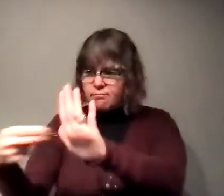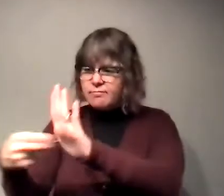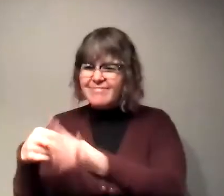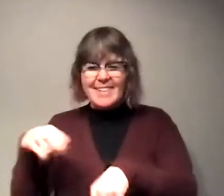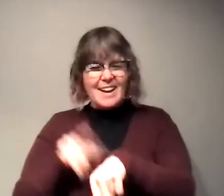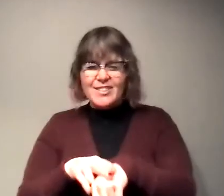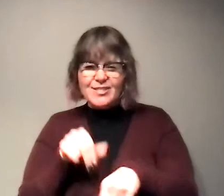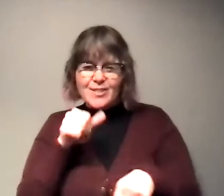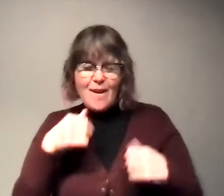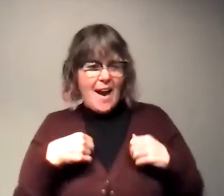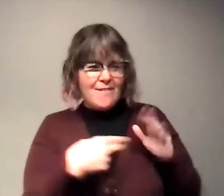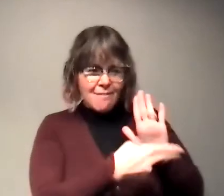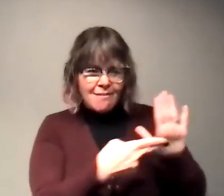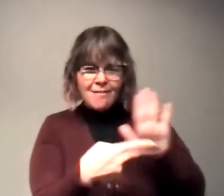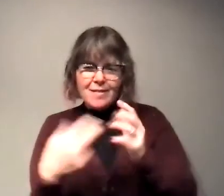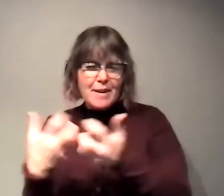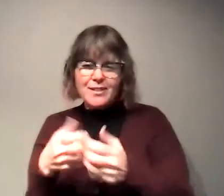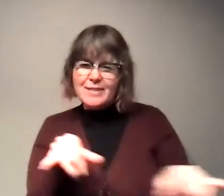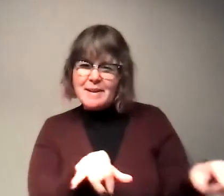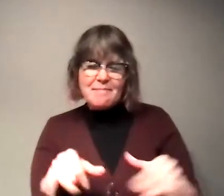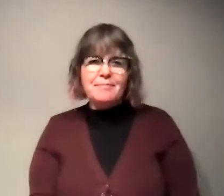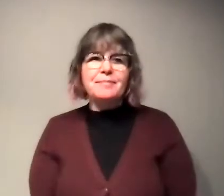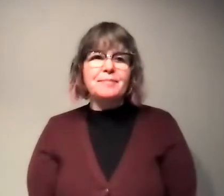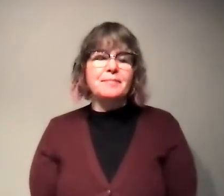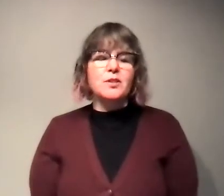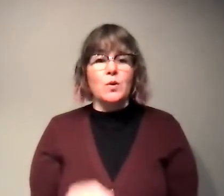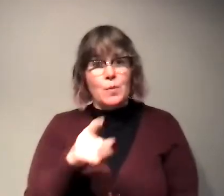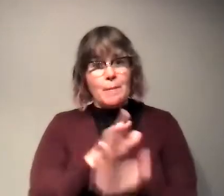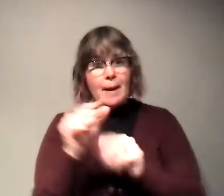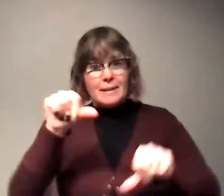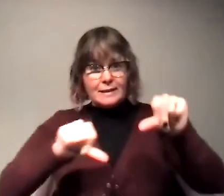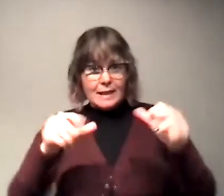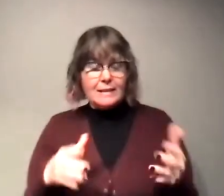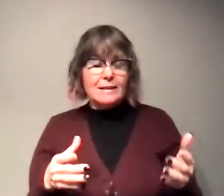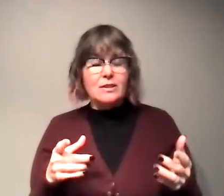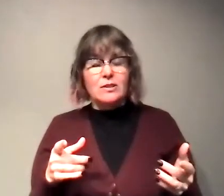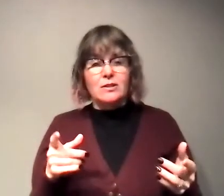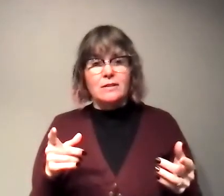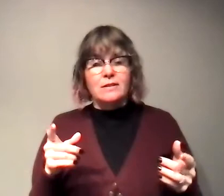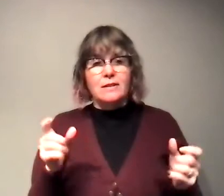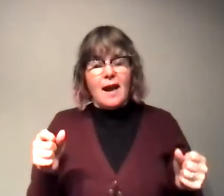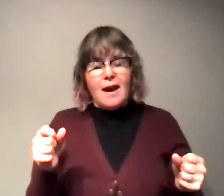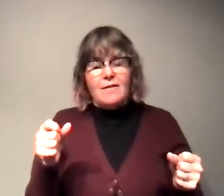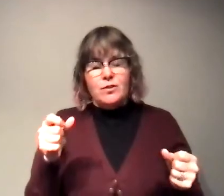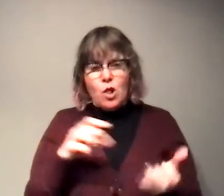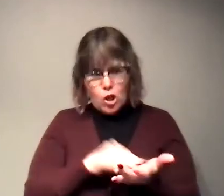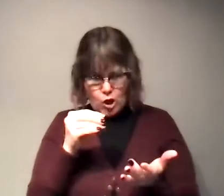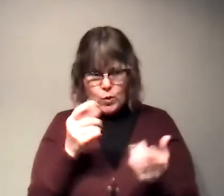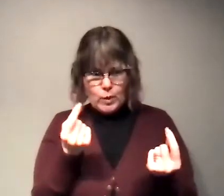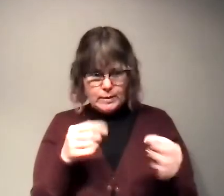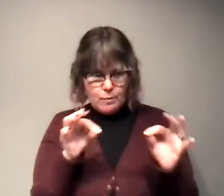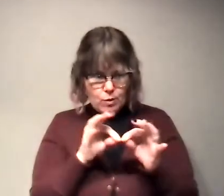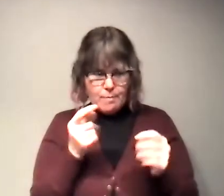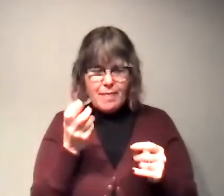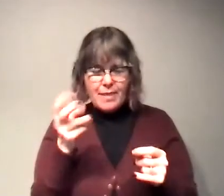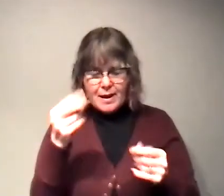always see the boxes that we see. So when you're becoming a scientist, kind of like being able to learn what you have to learn, but then break your mind